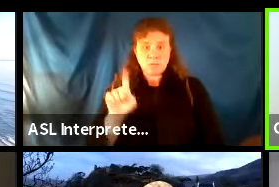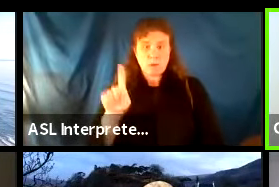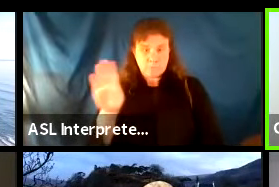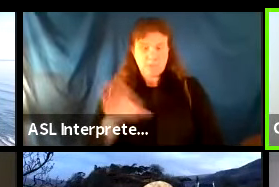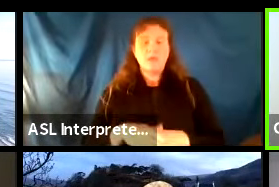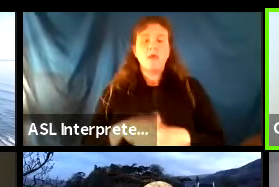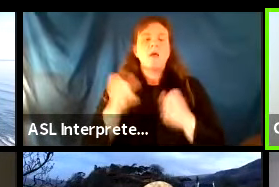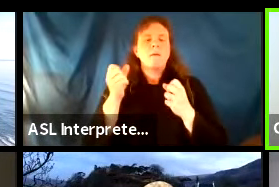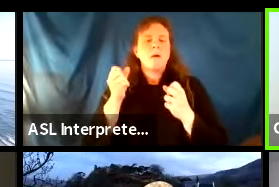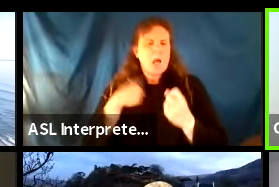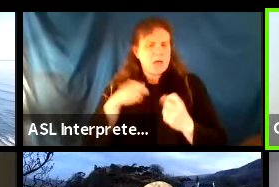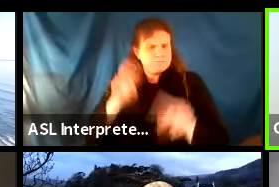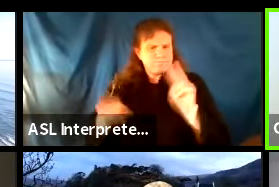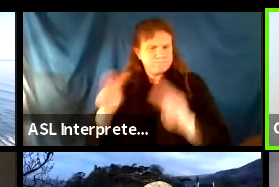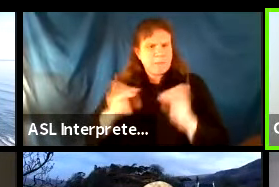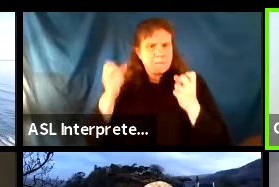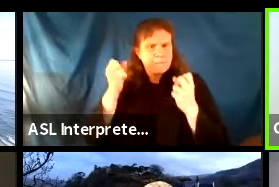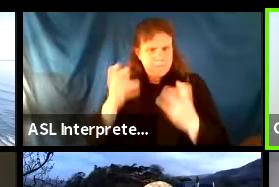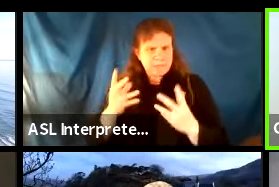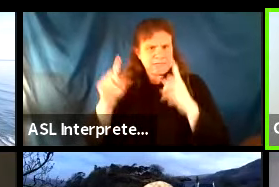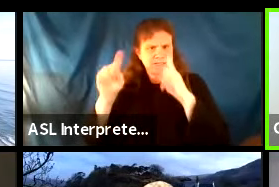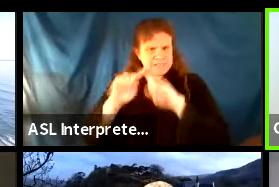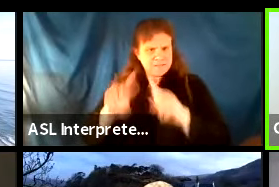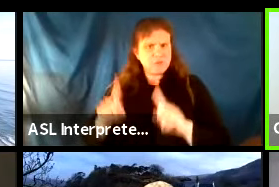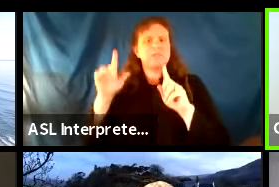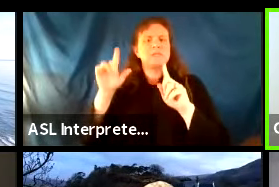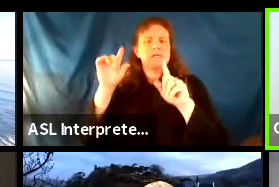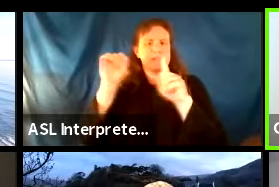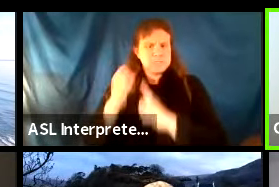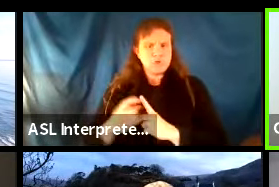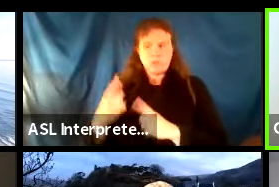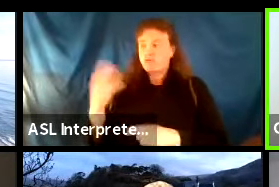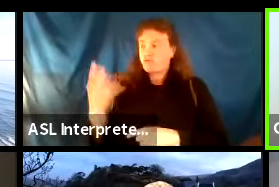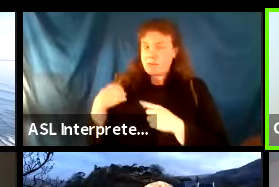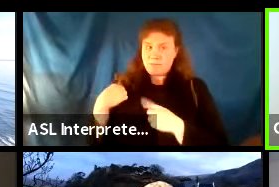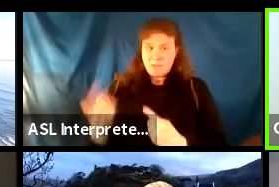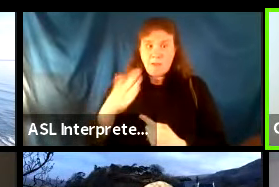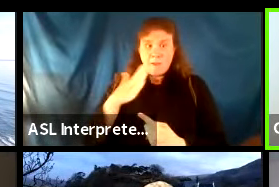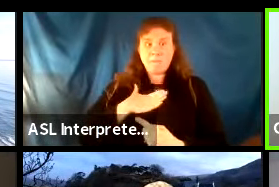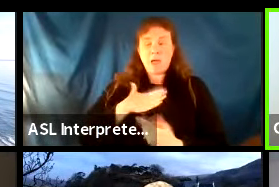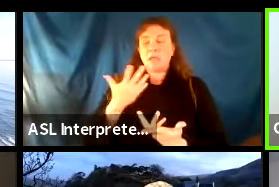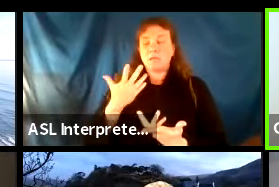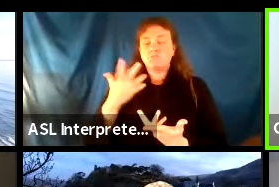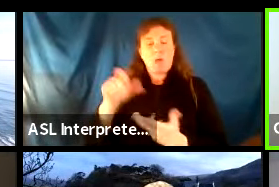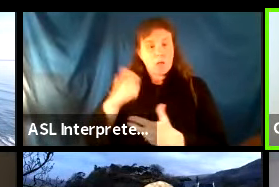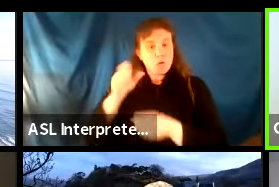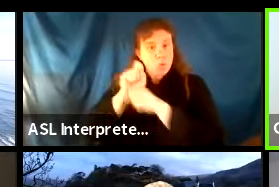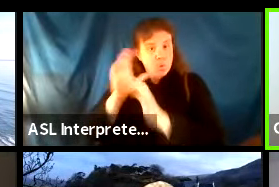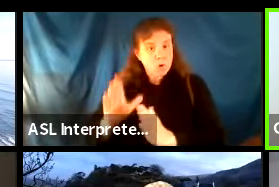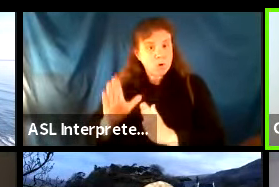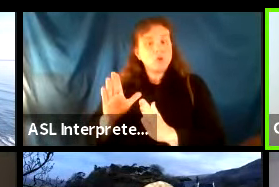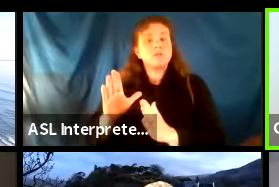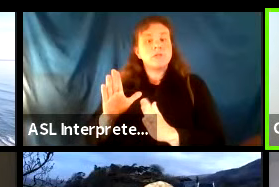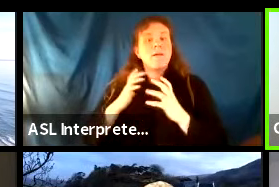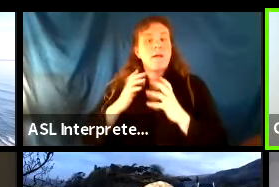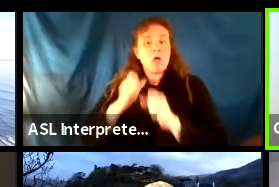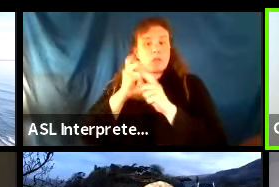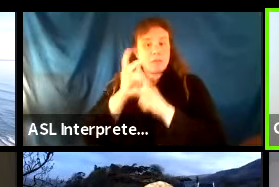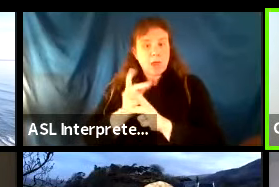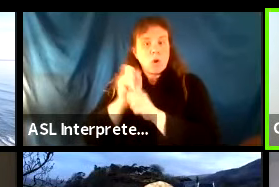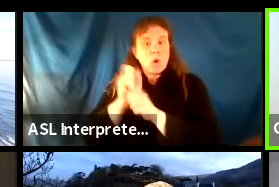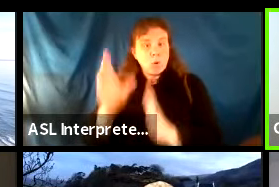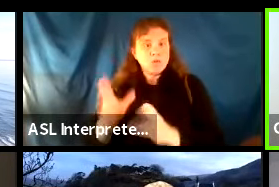since Friday until today that my fellow essential and healthcare workers were denied access or given a hard time accessing vaccines